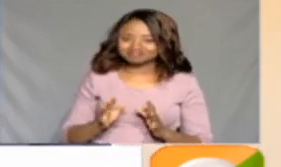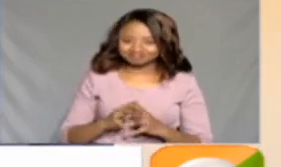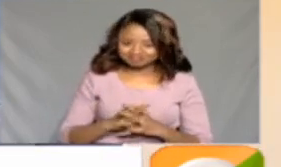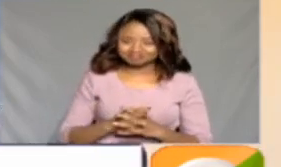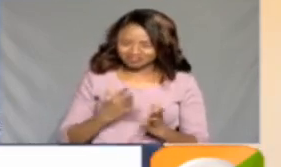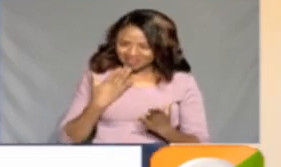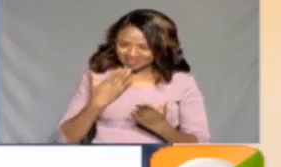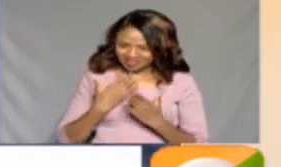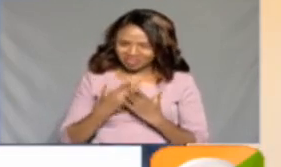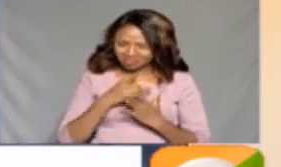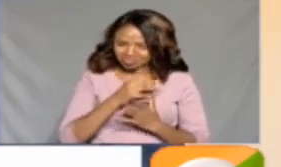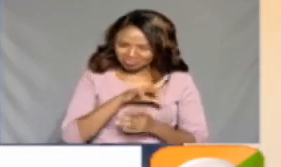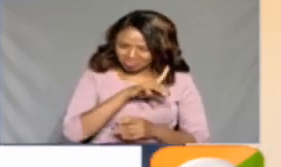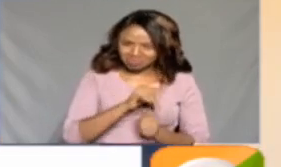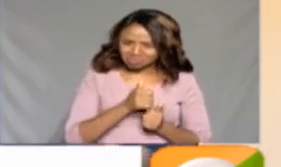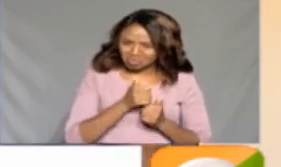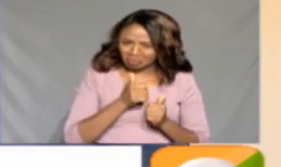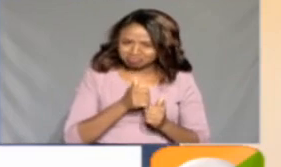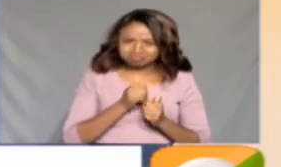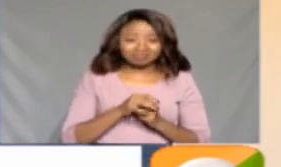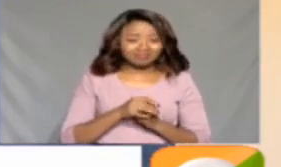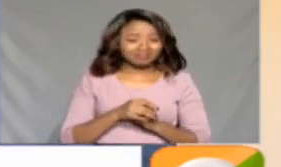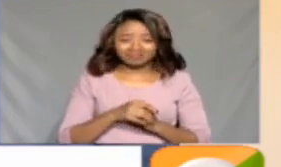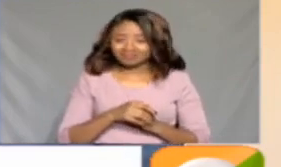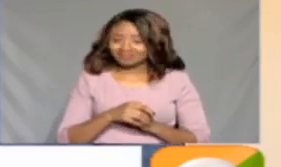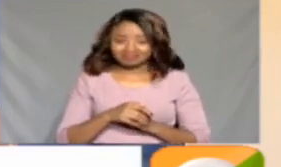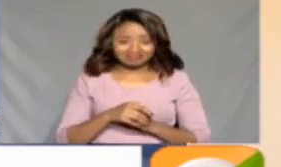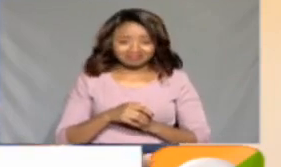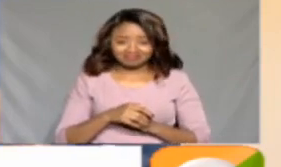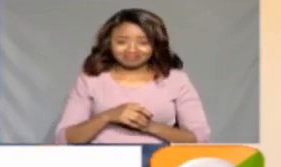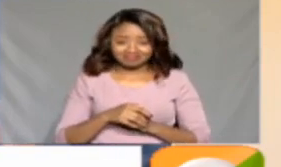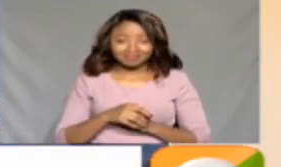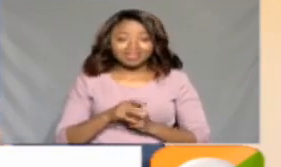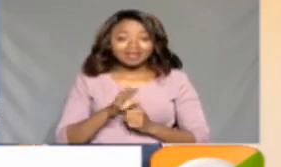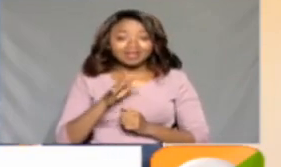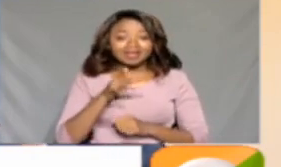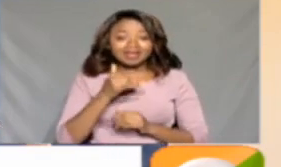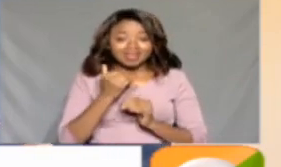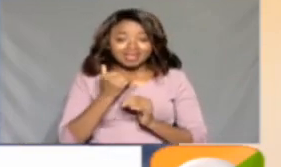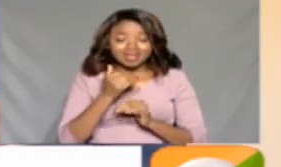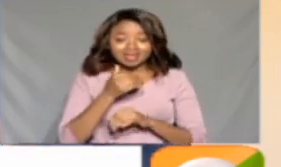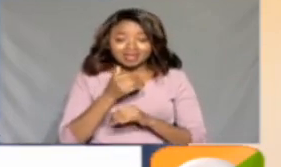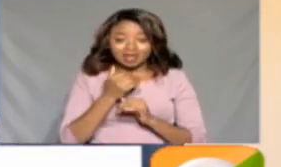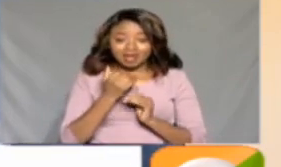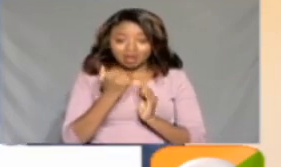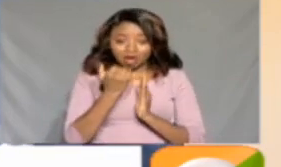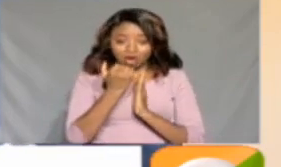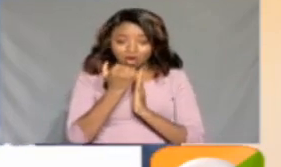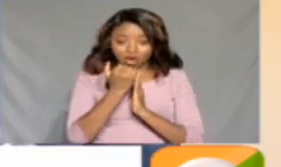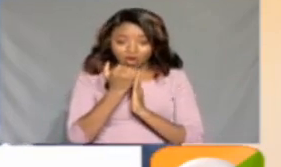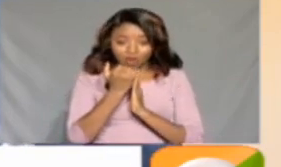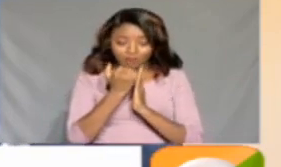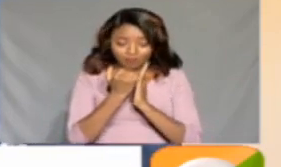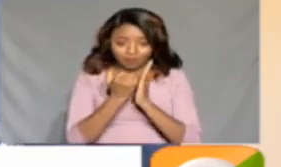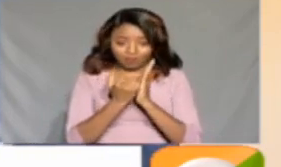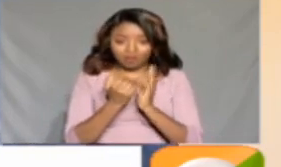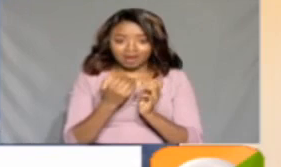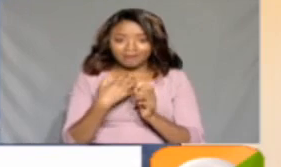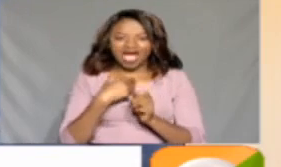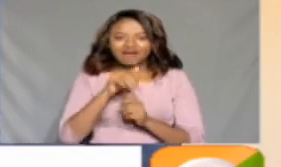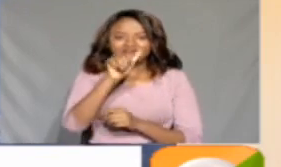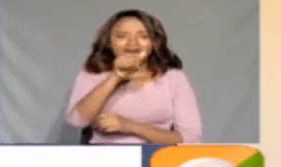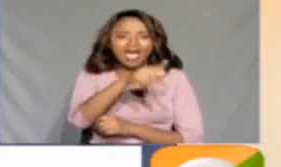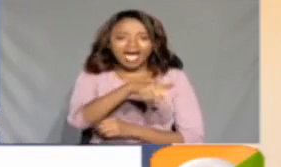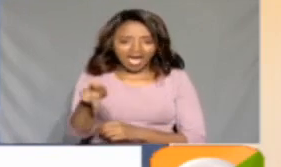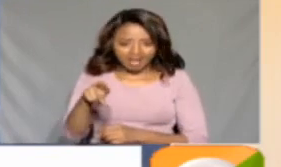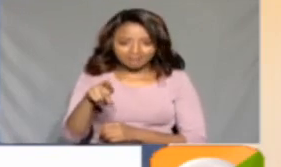God you're a journalist and a producer, there's a program called, a software called Cakewalk that you can use, and